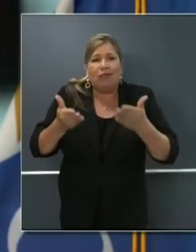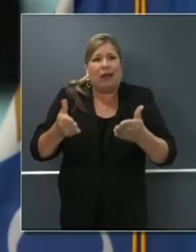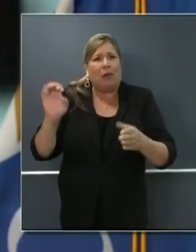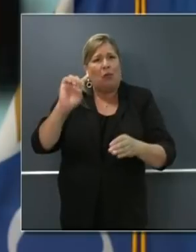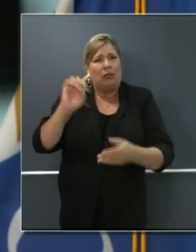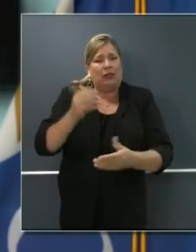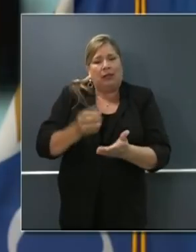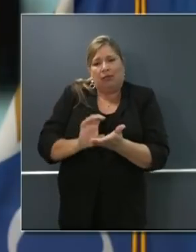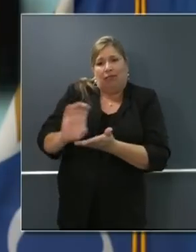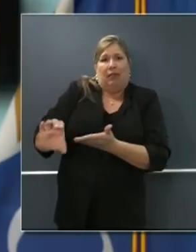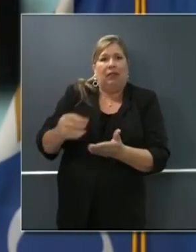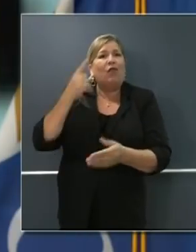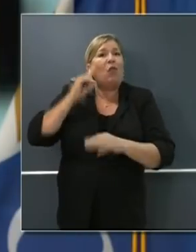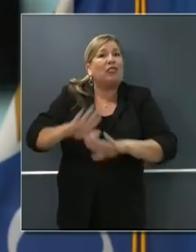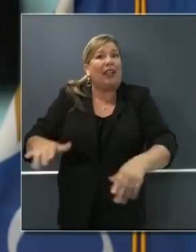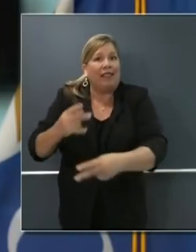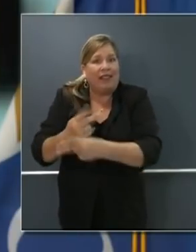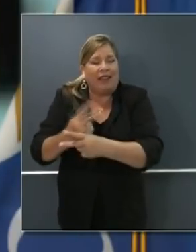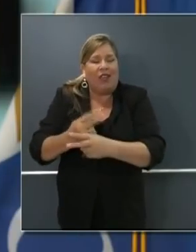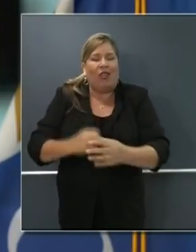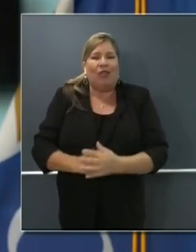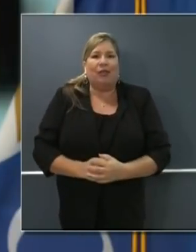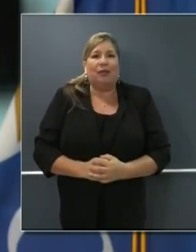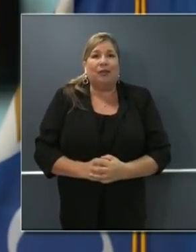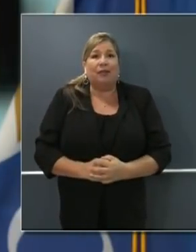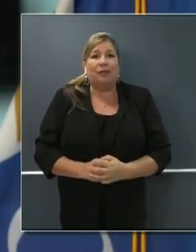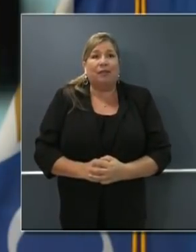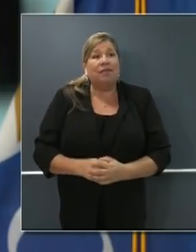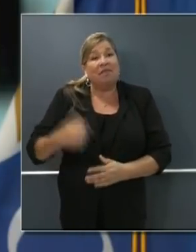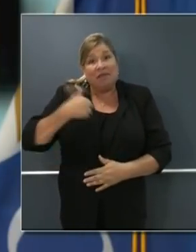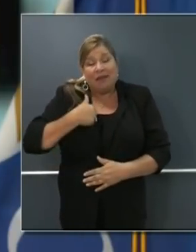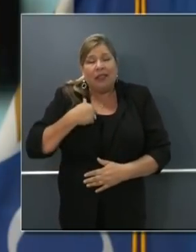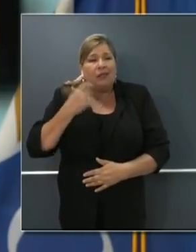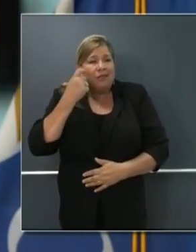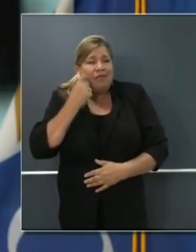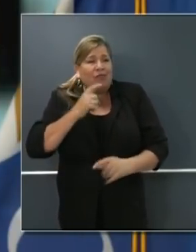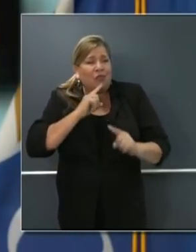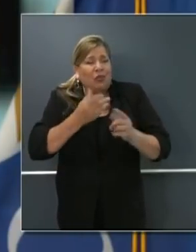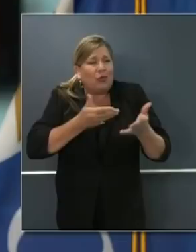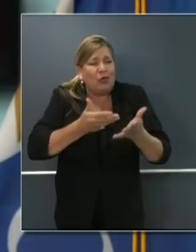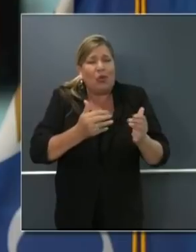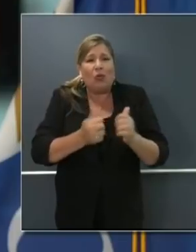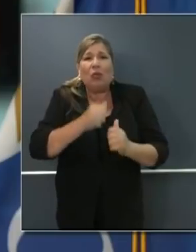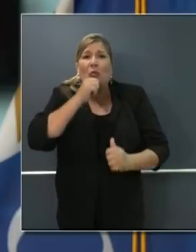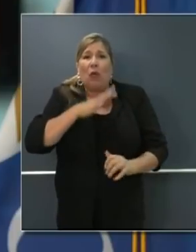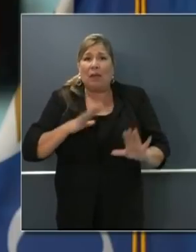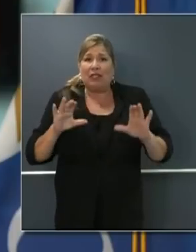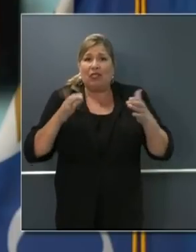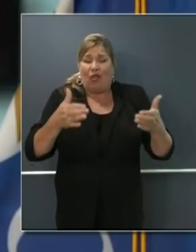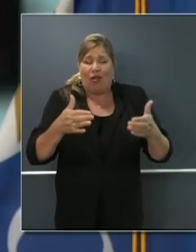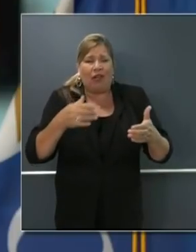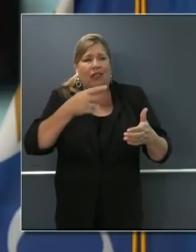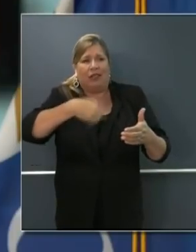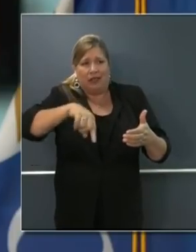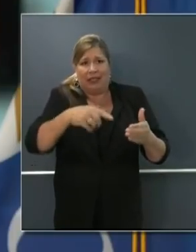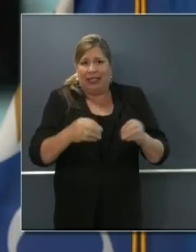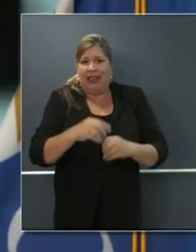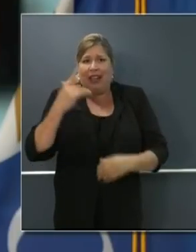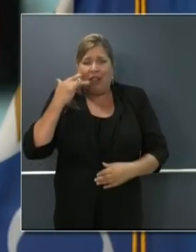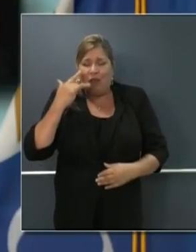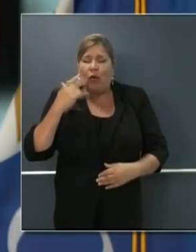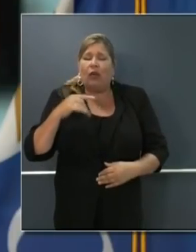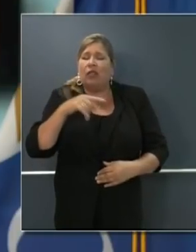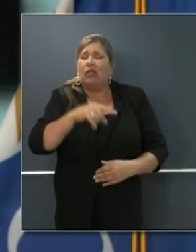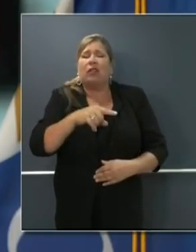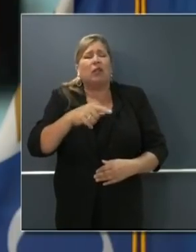had a wonderful conversation with the Women's Caucus here in the state of California, led by Connie Leyva,